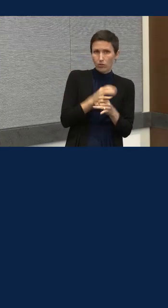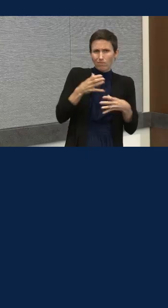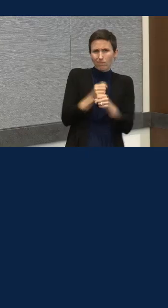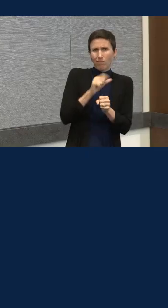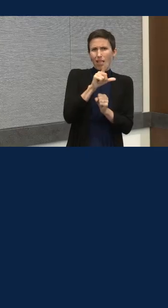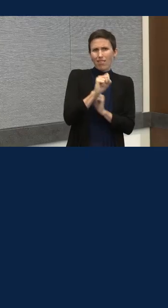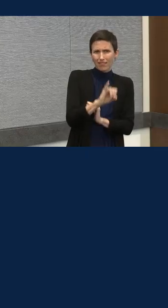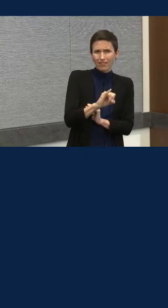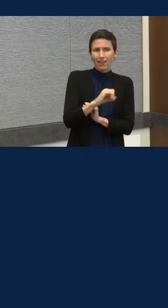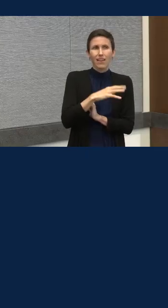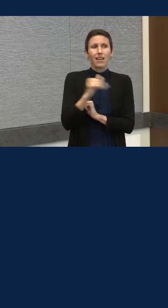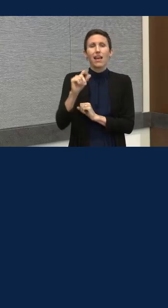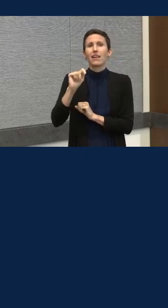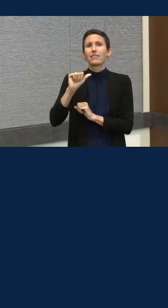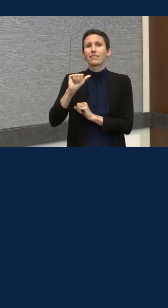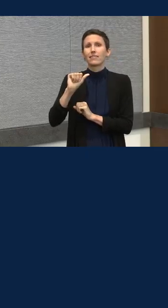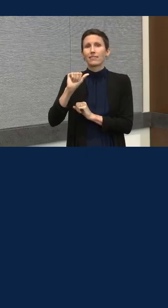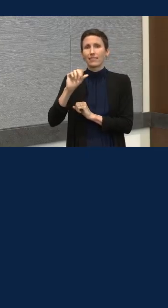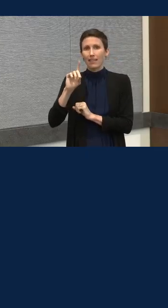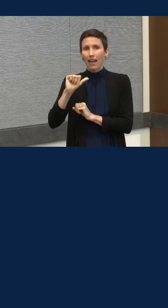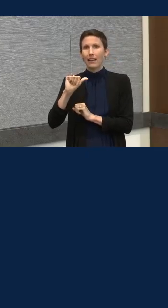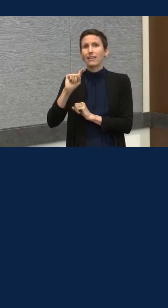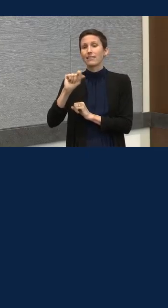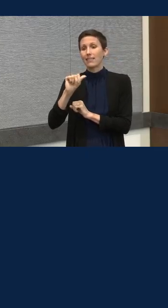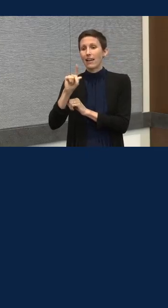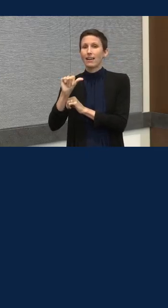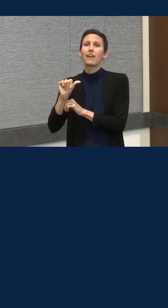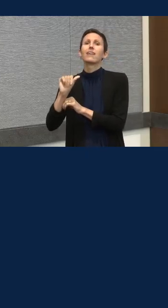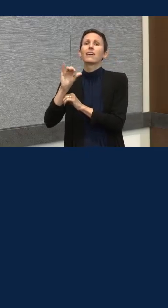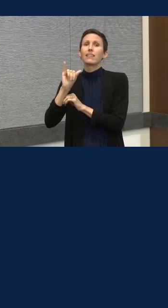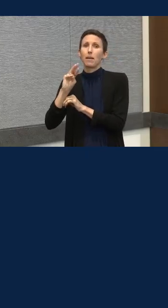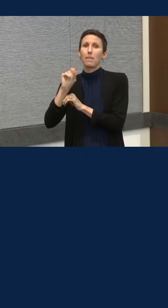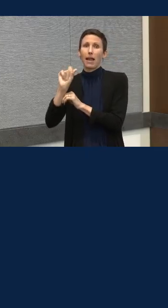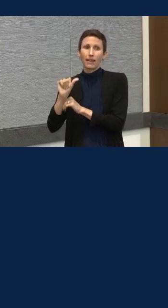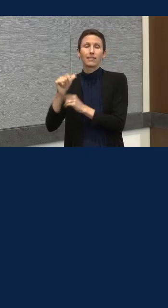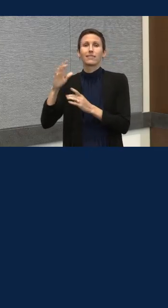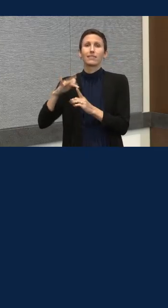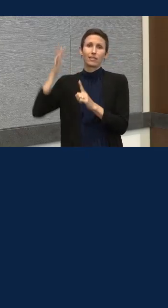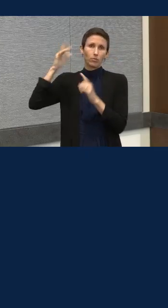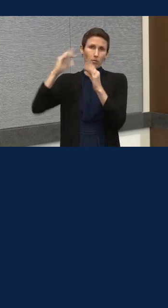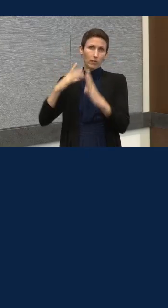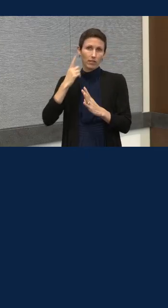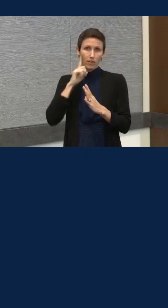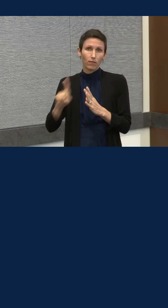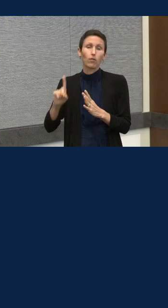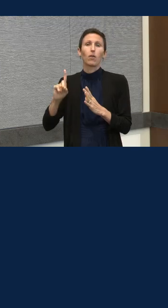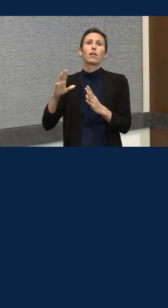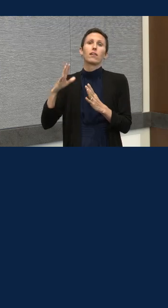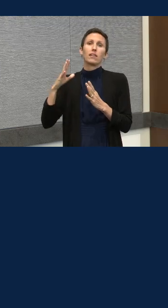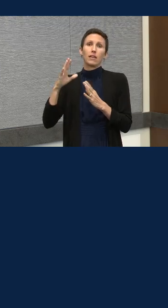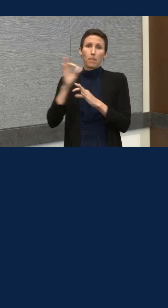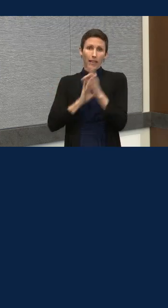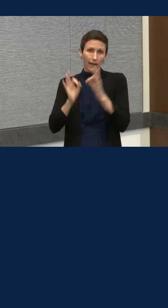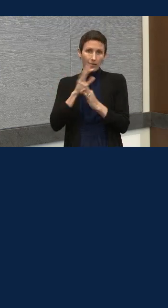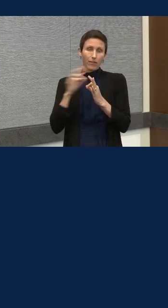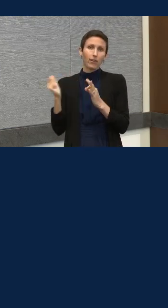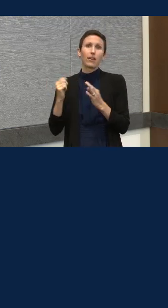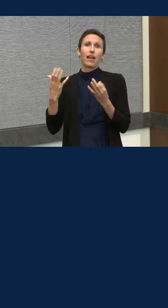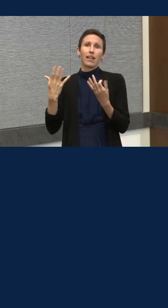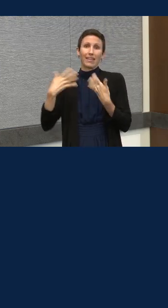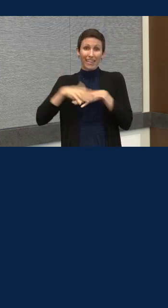the Tadetaka Yamada Distinguished Professor of Molecular and Integrative Physiology in the Medical